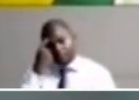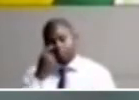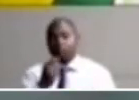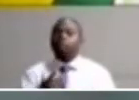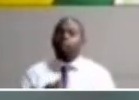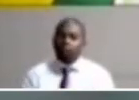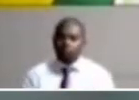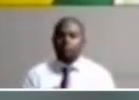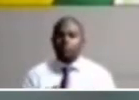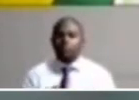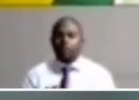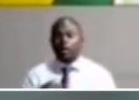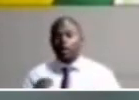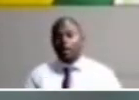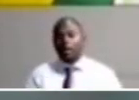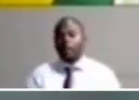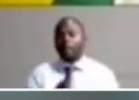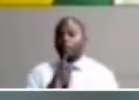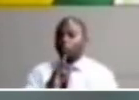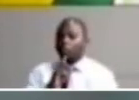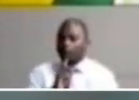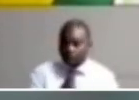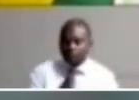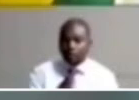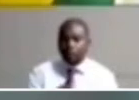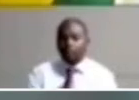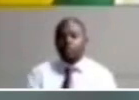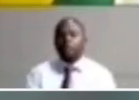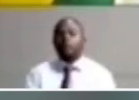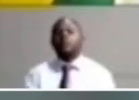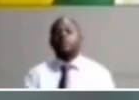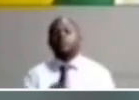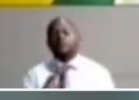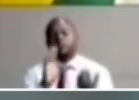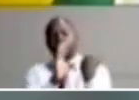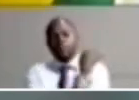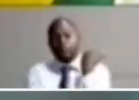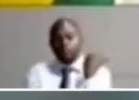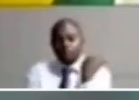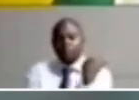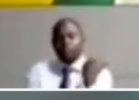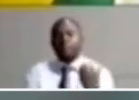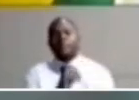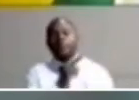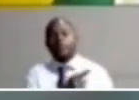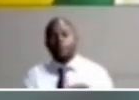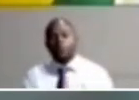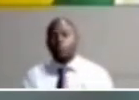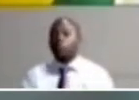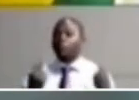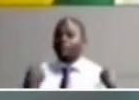be under the command of the district medical officer.